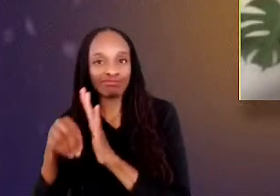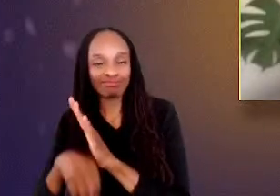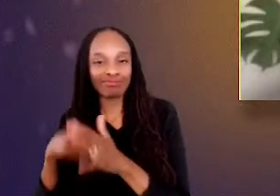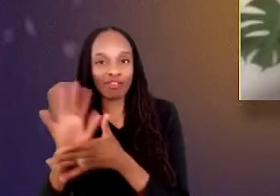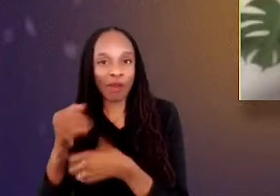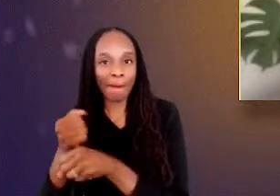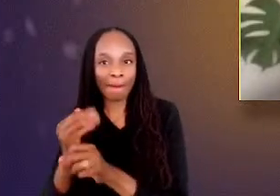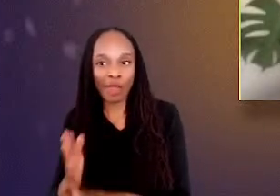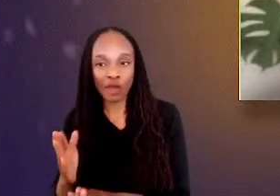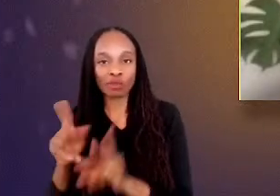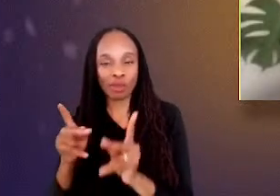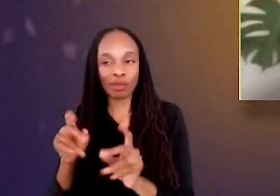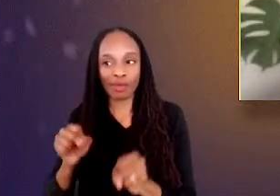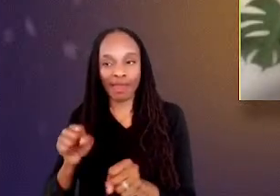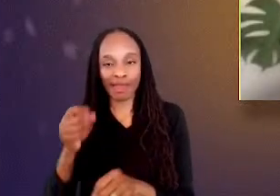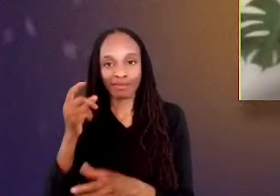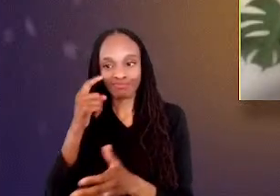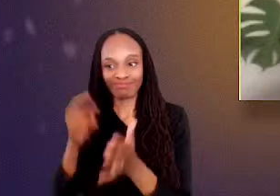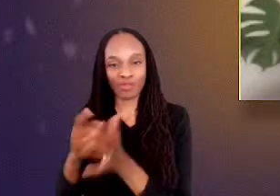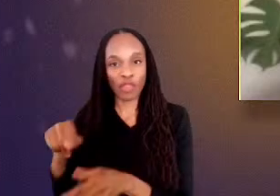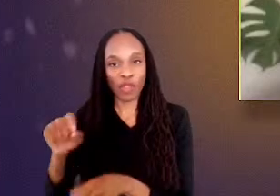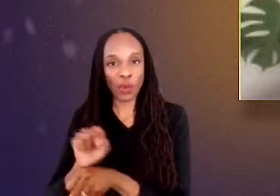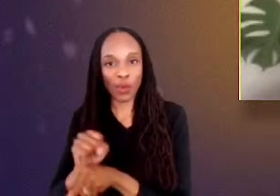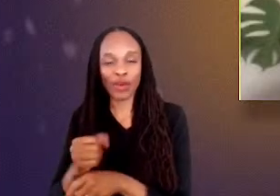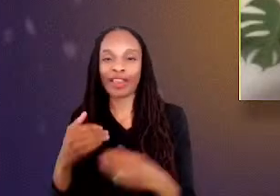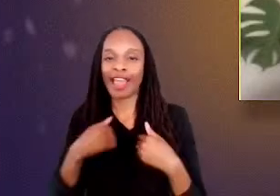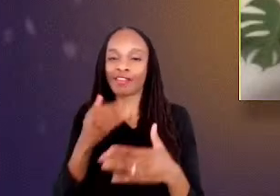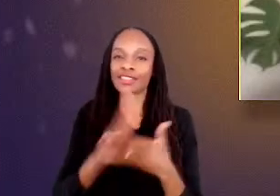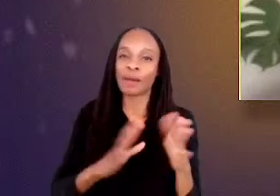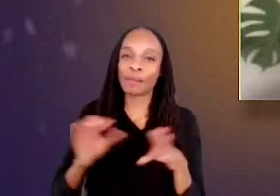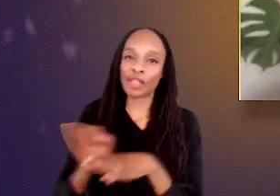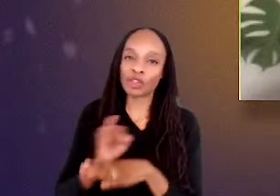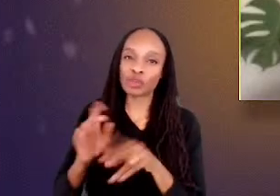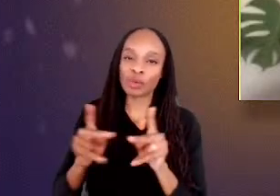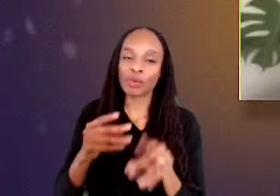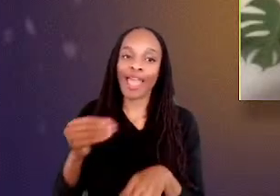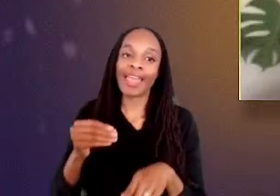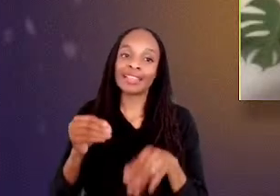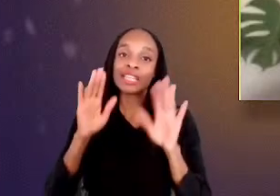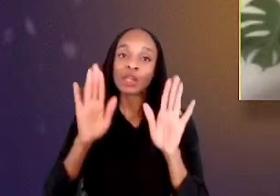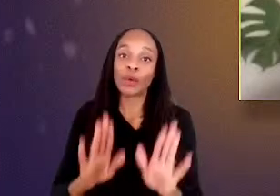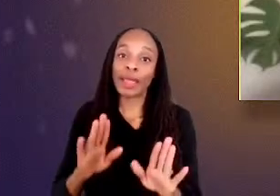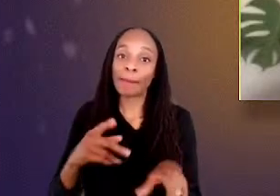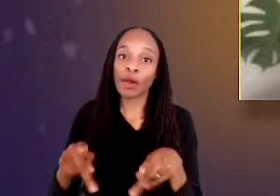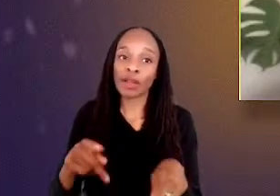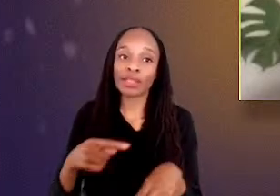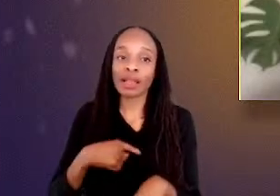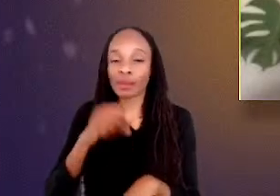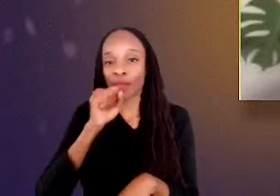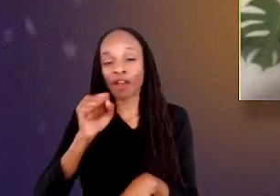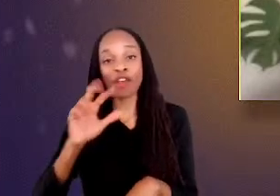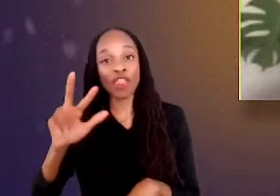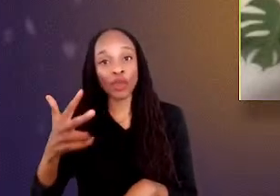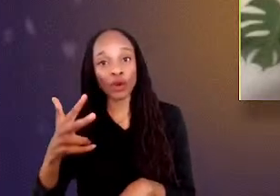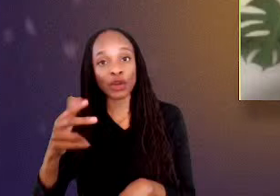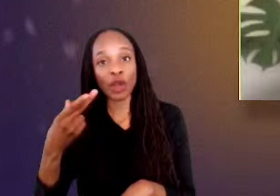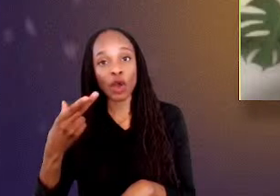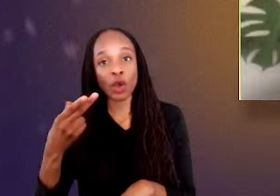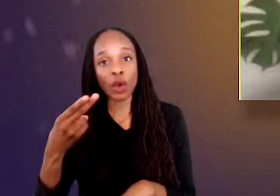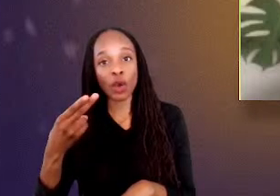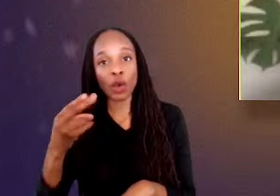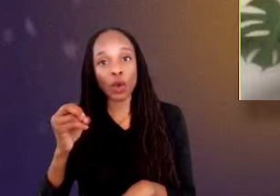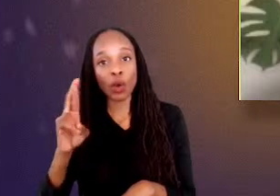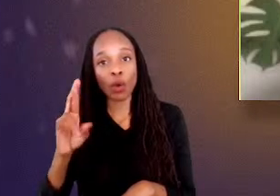having filmmaker support and having some industry folks and really great parties. I love Third Horizon, which is